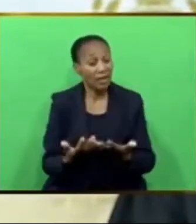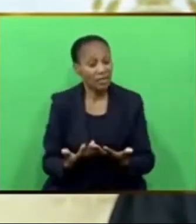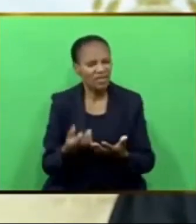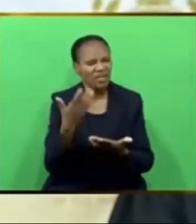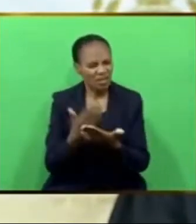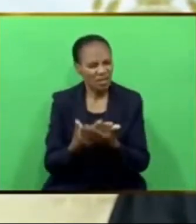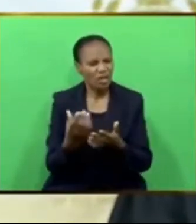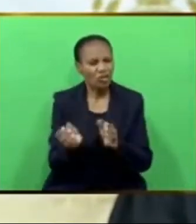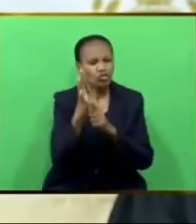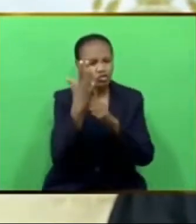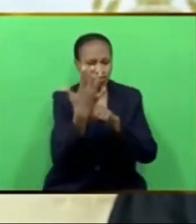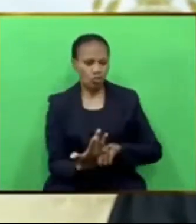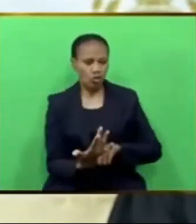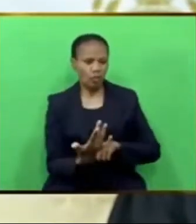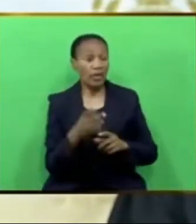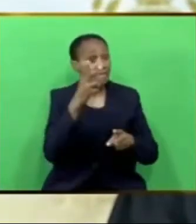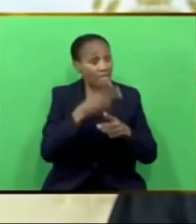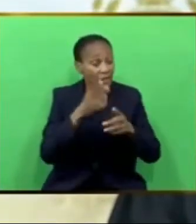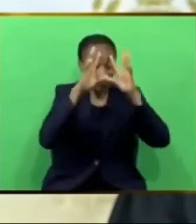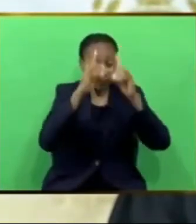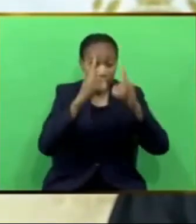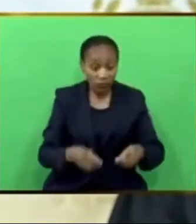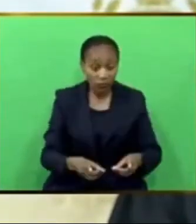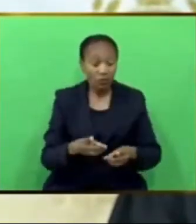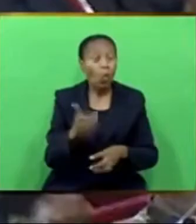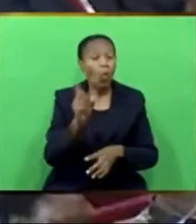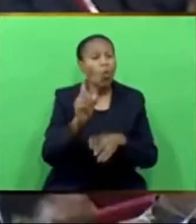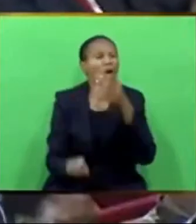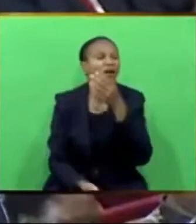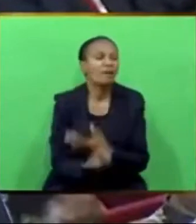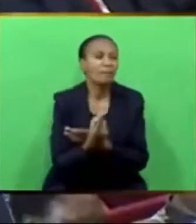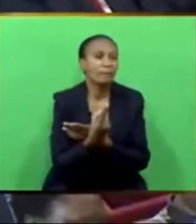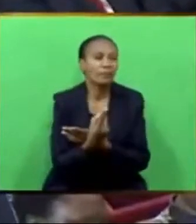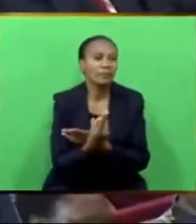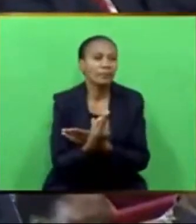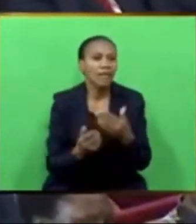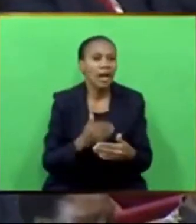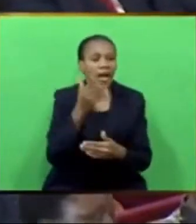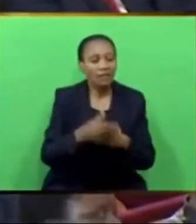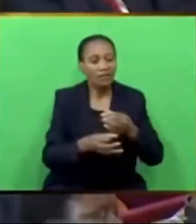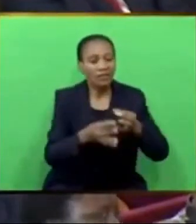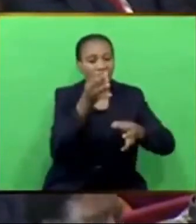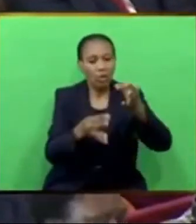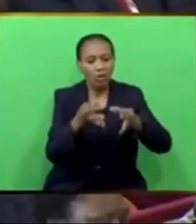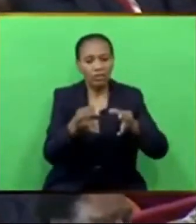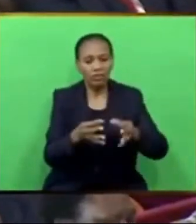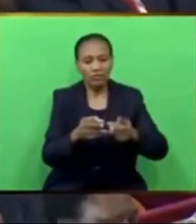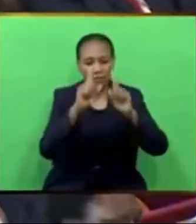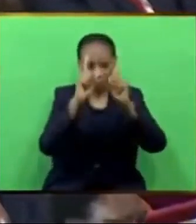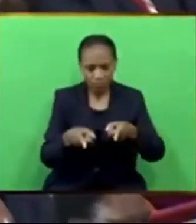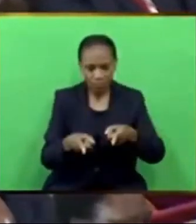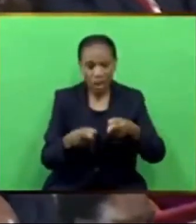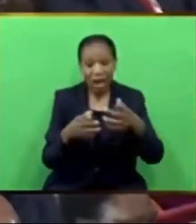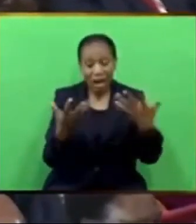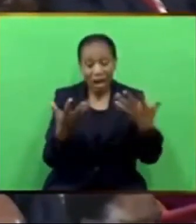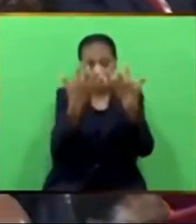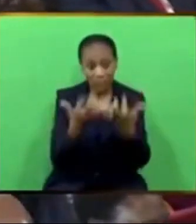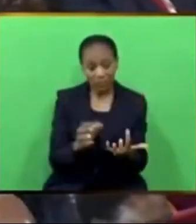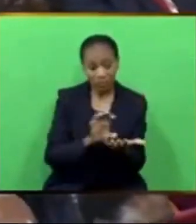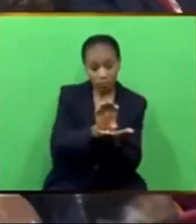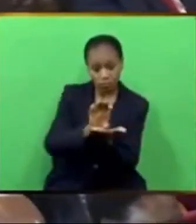and ultimately determines the realization of the political imperative of redistribution.